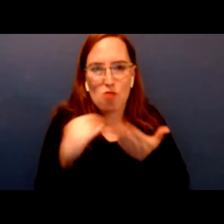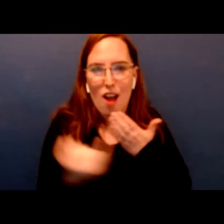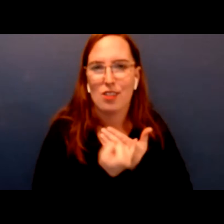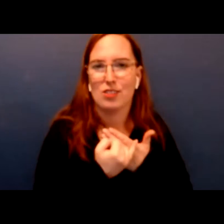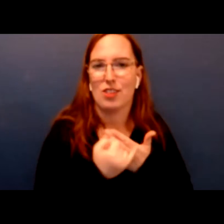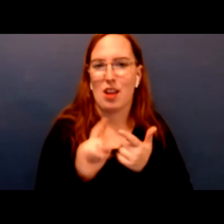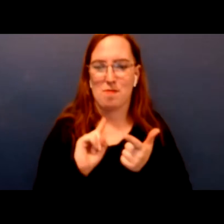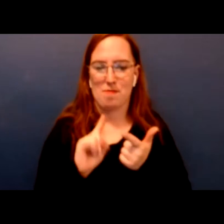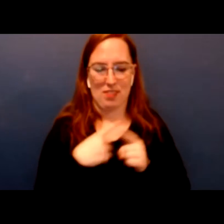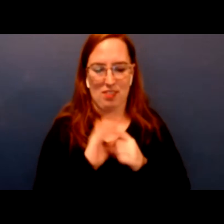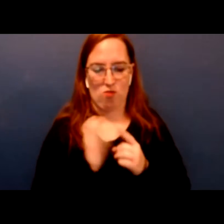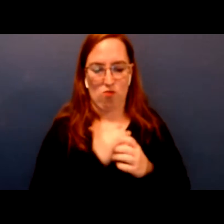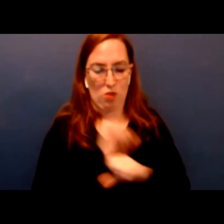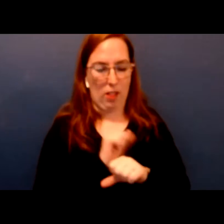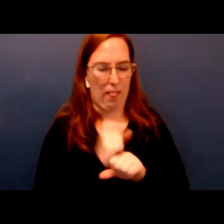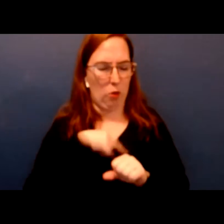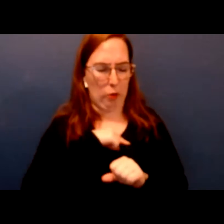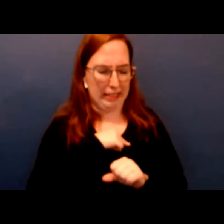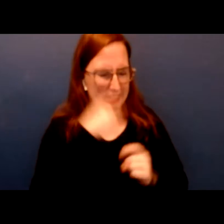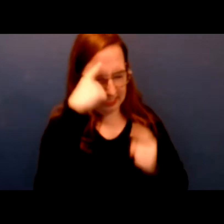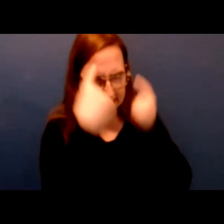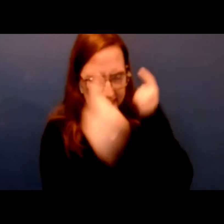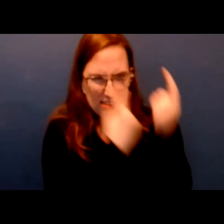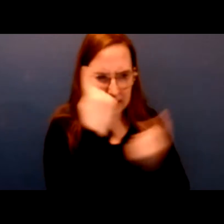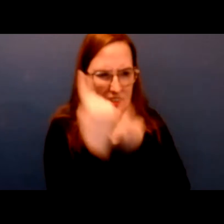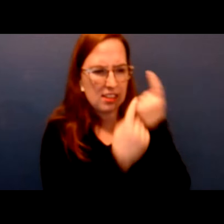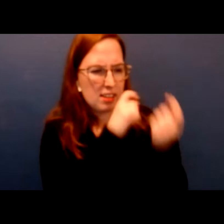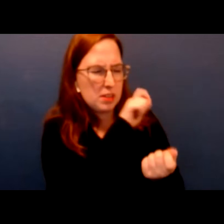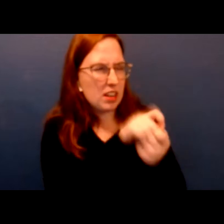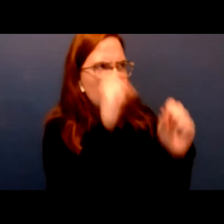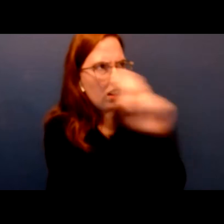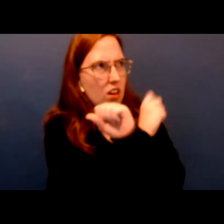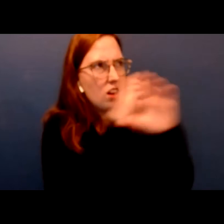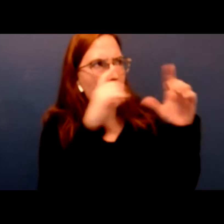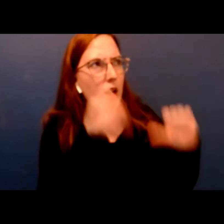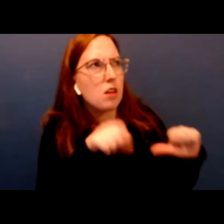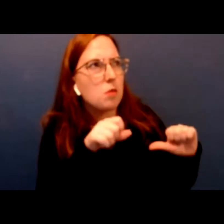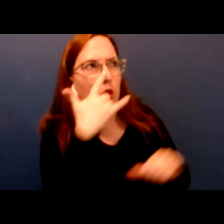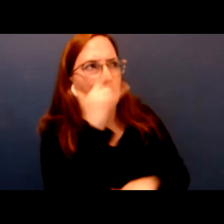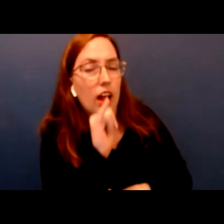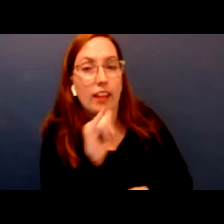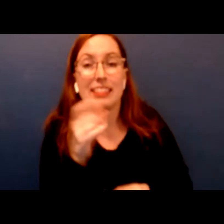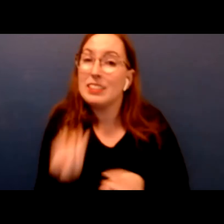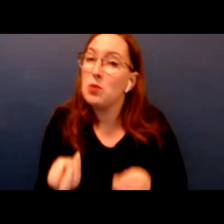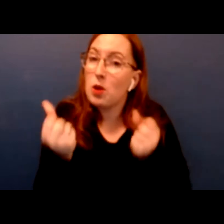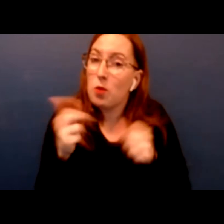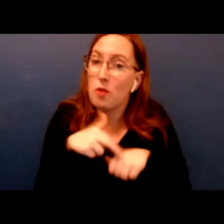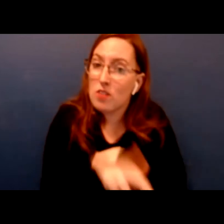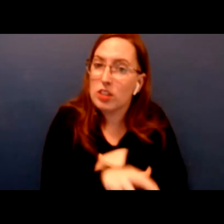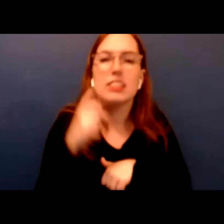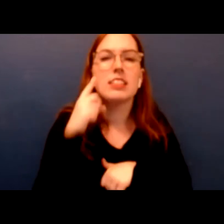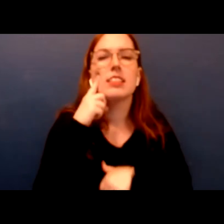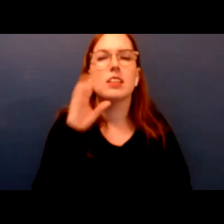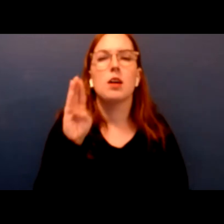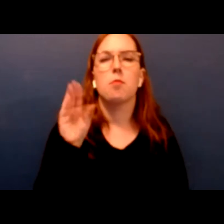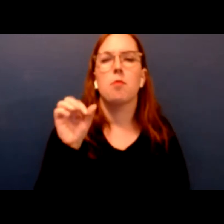area was considered and thinking about what that could look like. Another real quick reference for that is, again, thinking along Barton Creek. Those areas